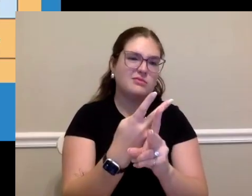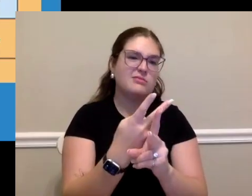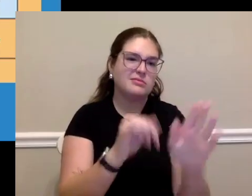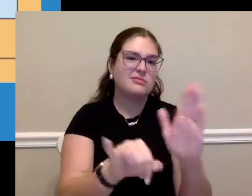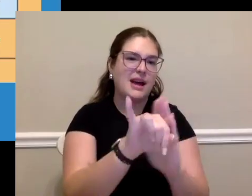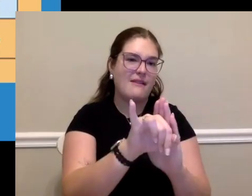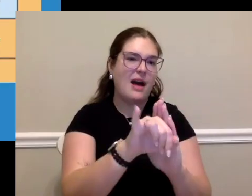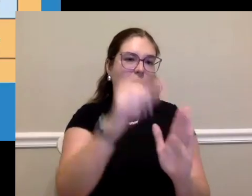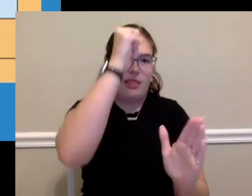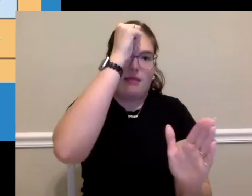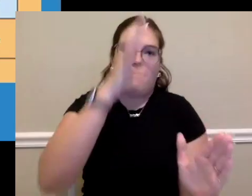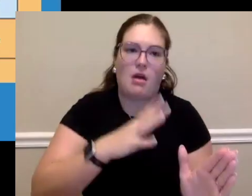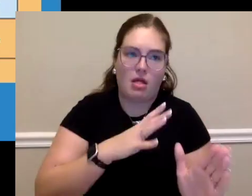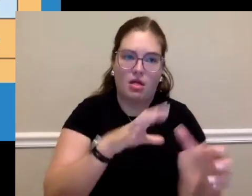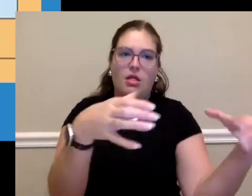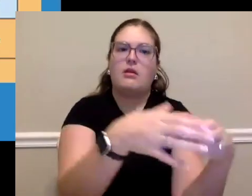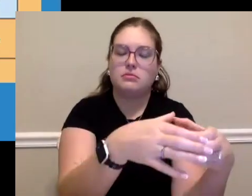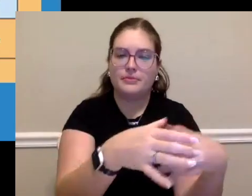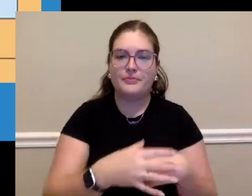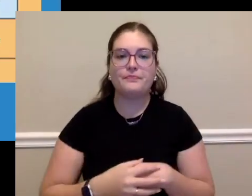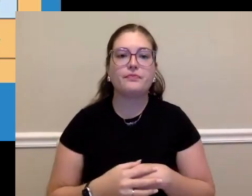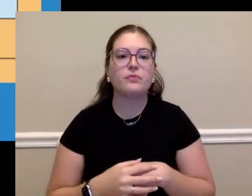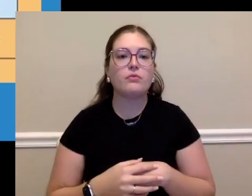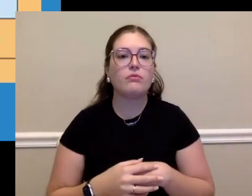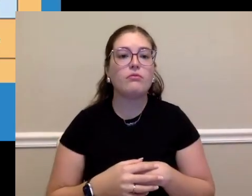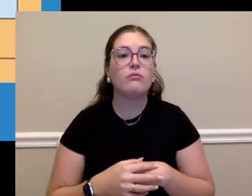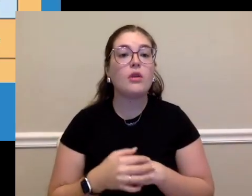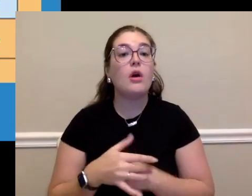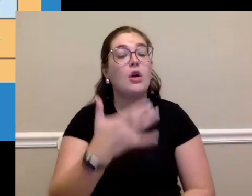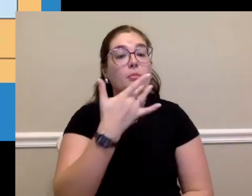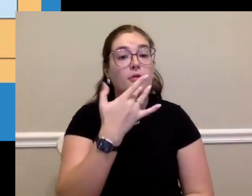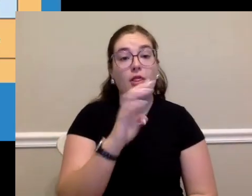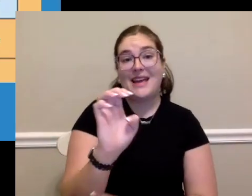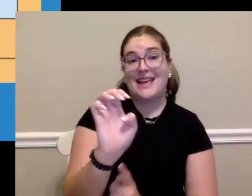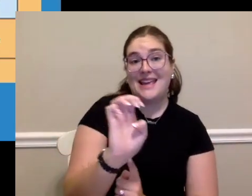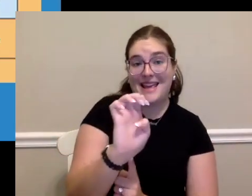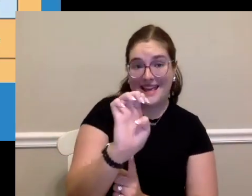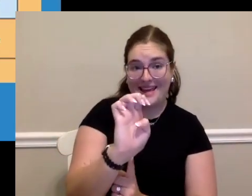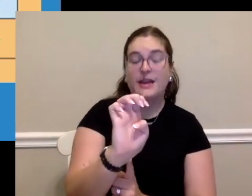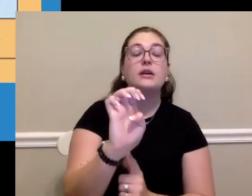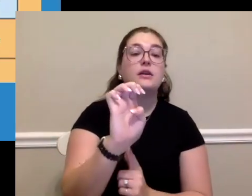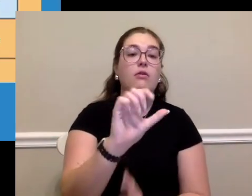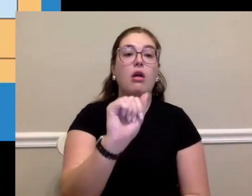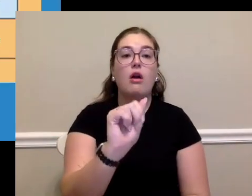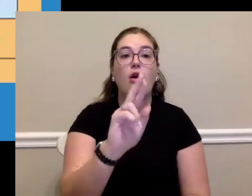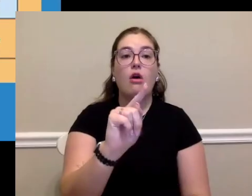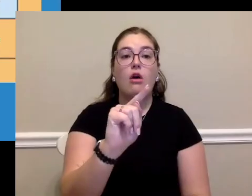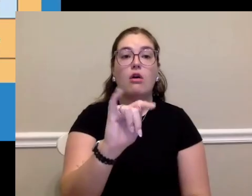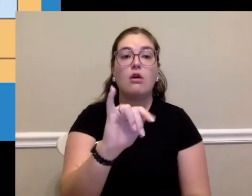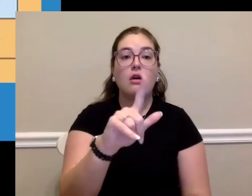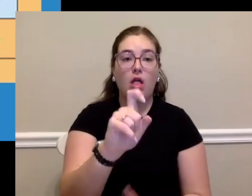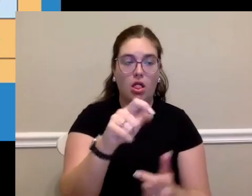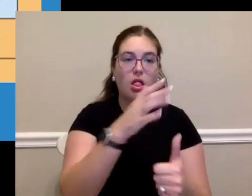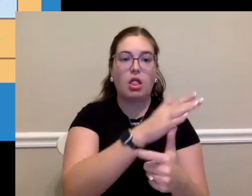the second most preferred terms were with the final E for the article and the noun, but